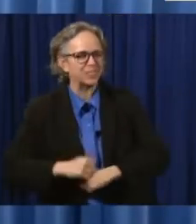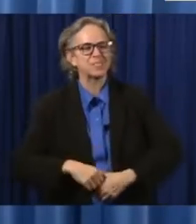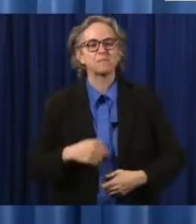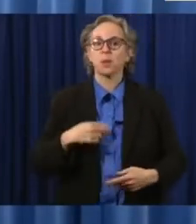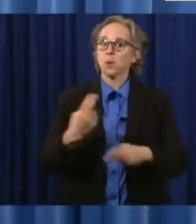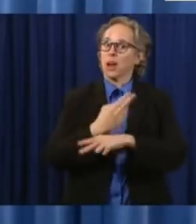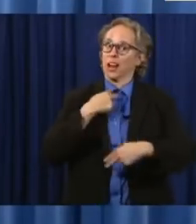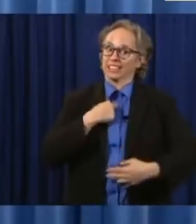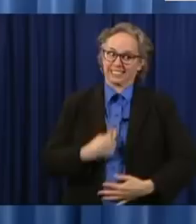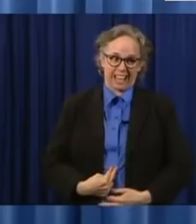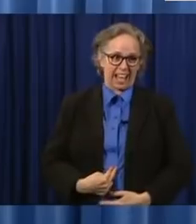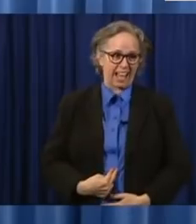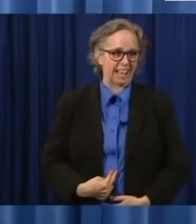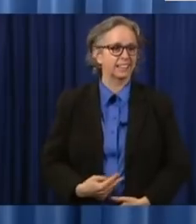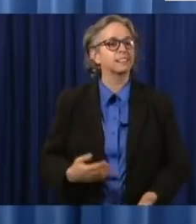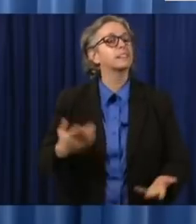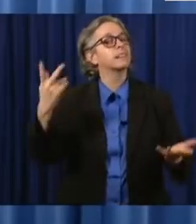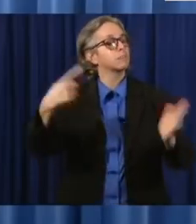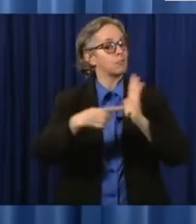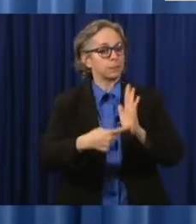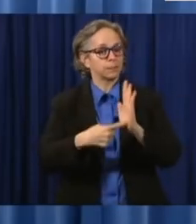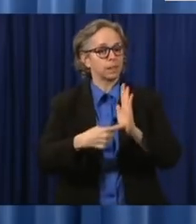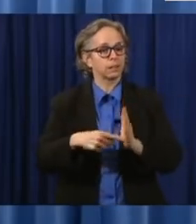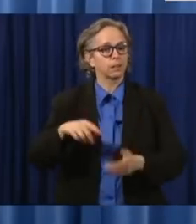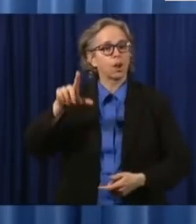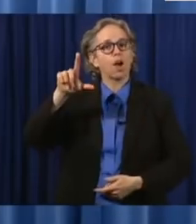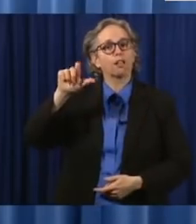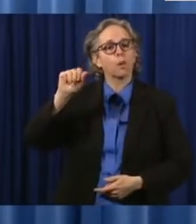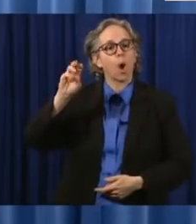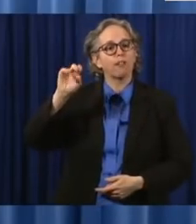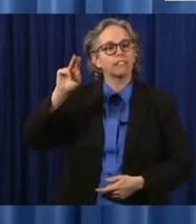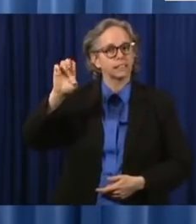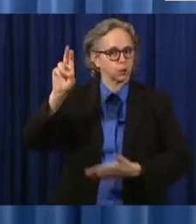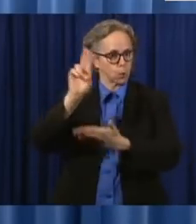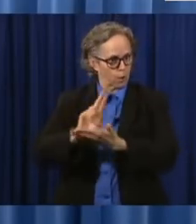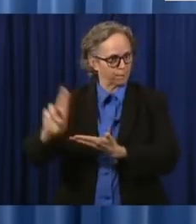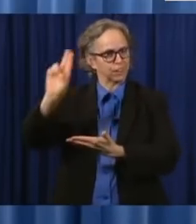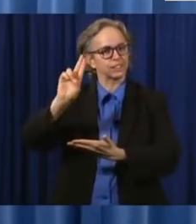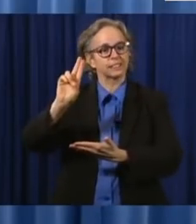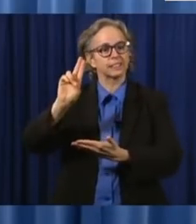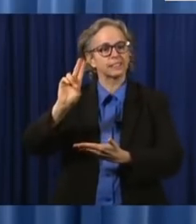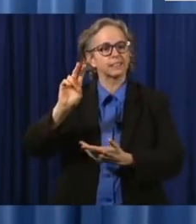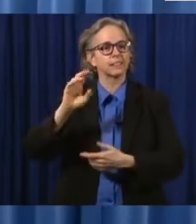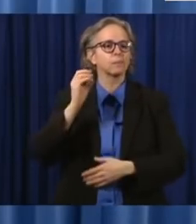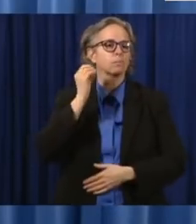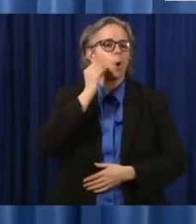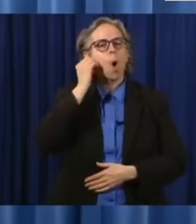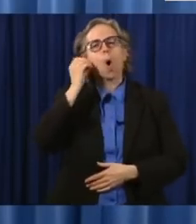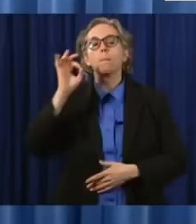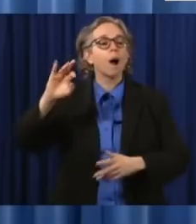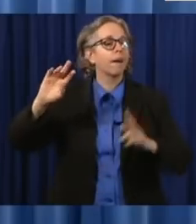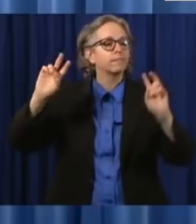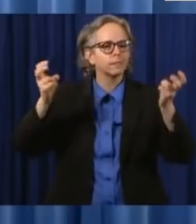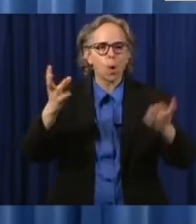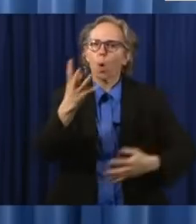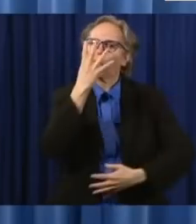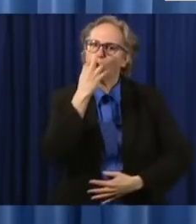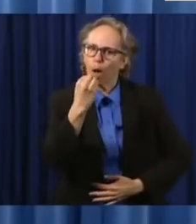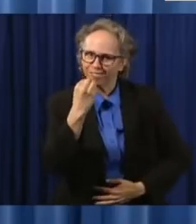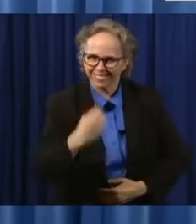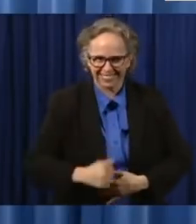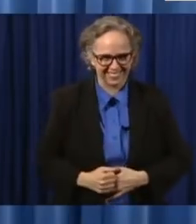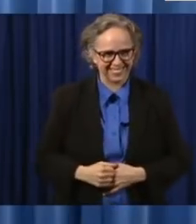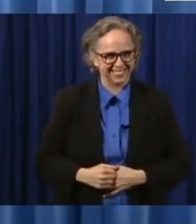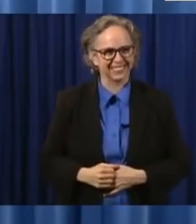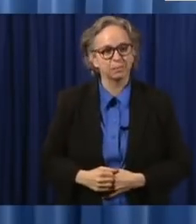Lord's University in Sylvania. They're the home of the Gray Wolves, and they have prepared frontline heroes